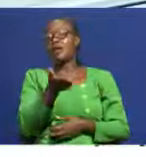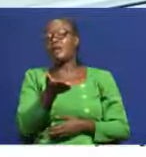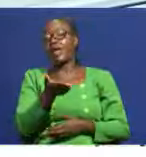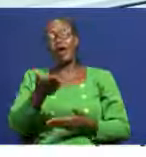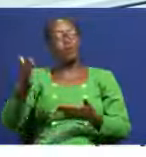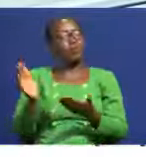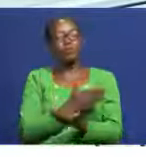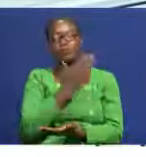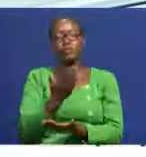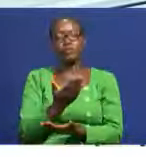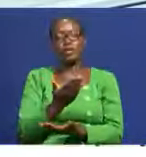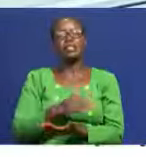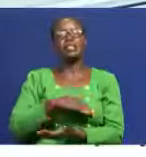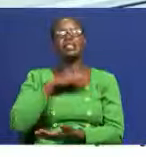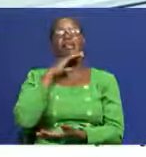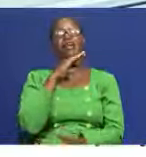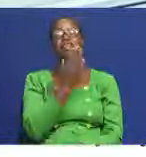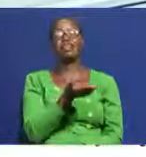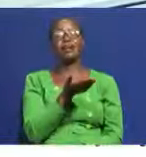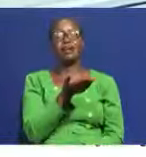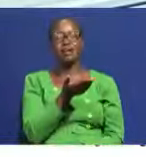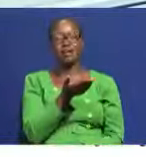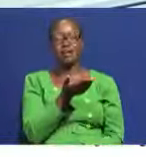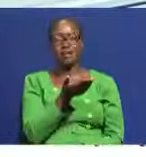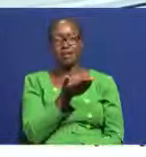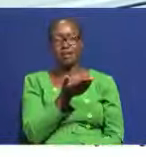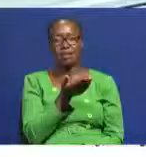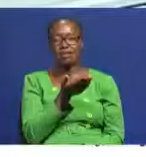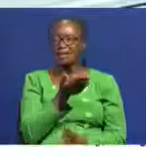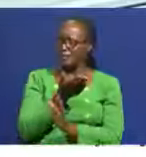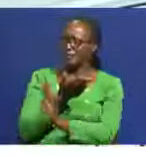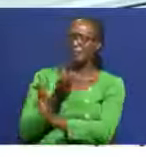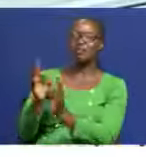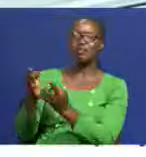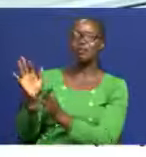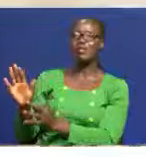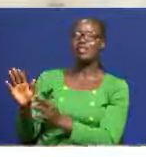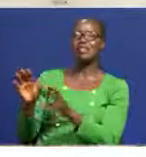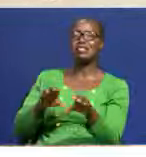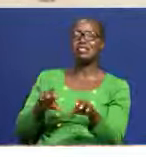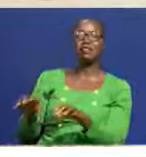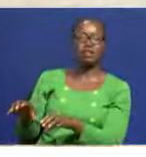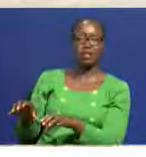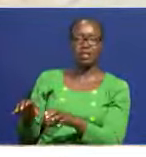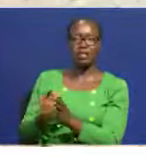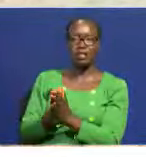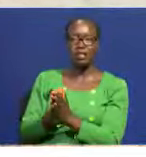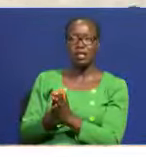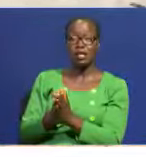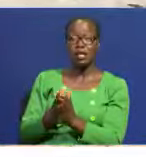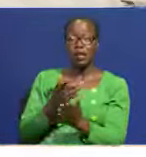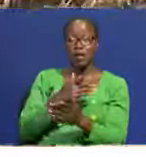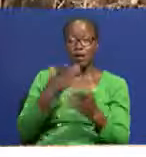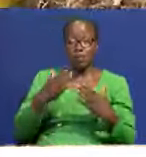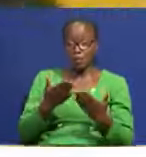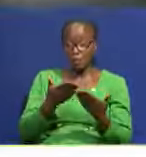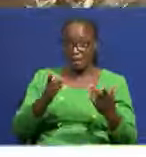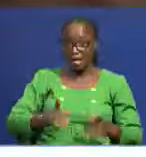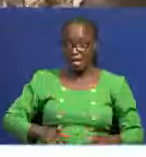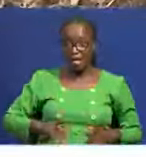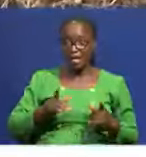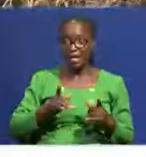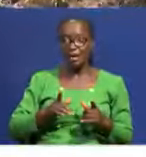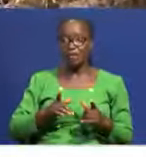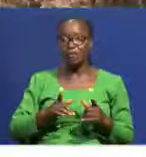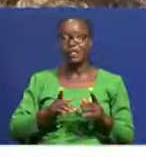maji, wanapotesha maisha yao, wanawacha familia zao zikiumia. Survivors of the Mai Mahiu tragedy are